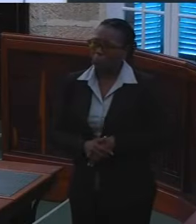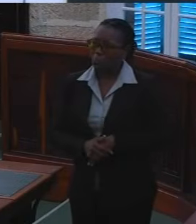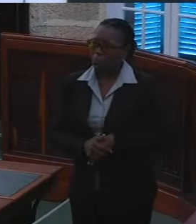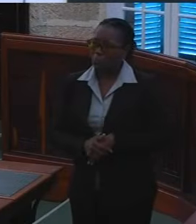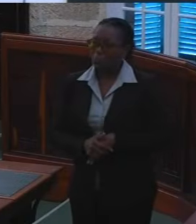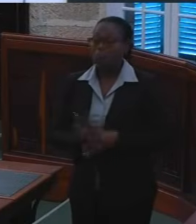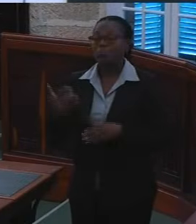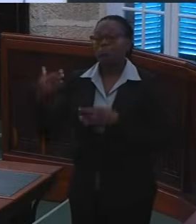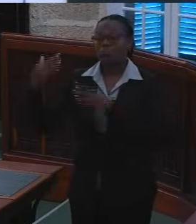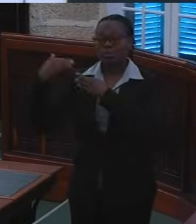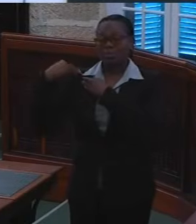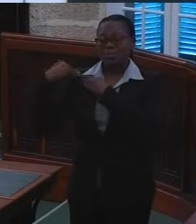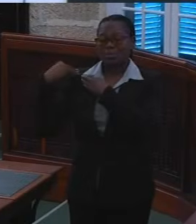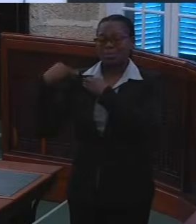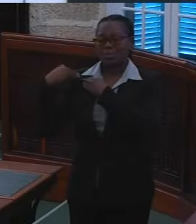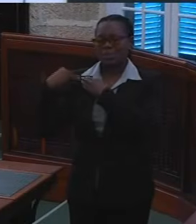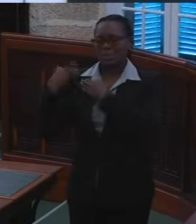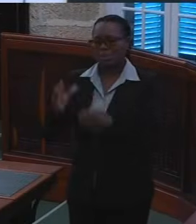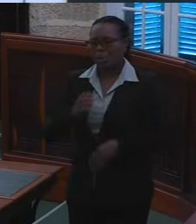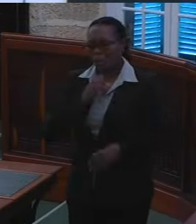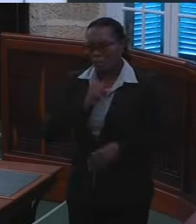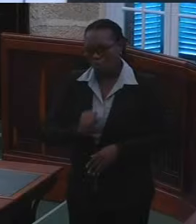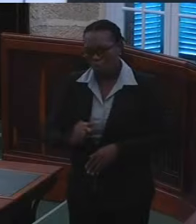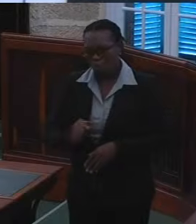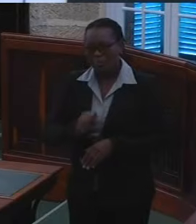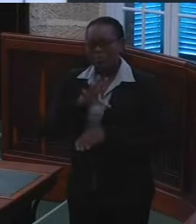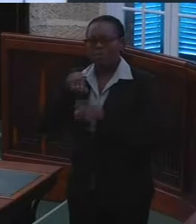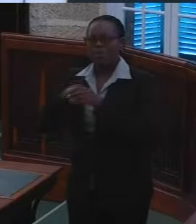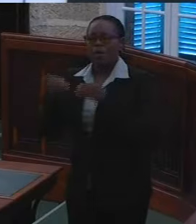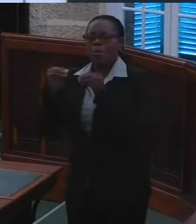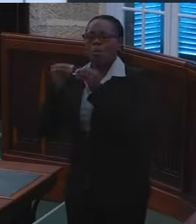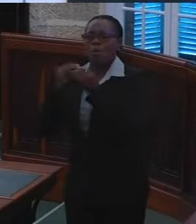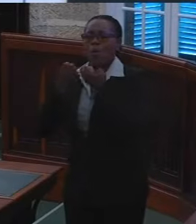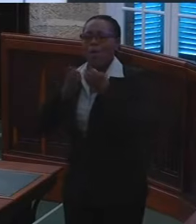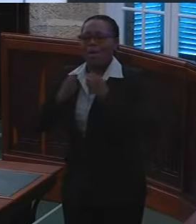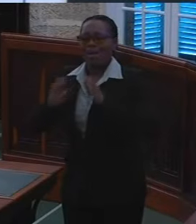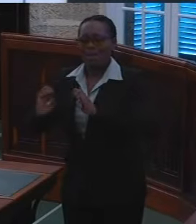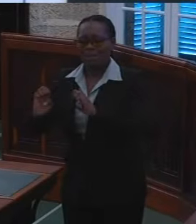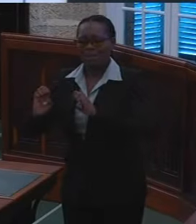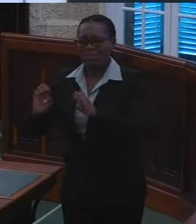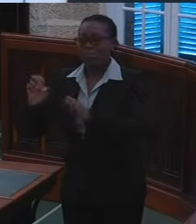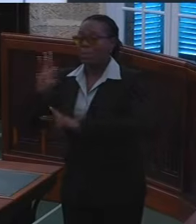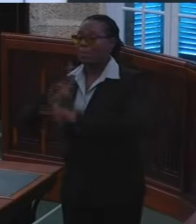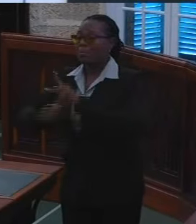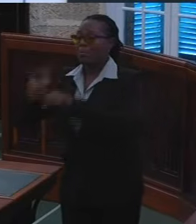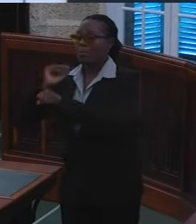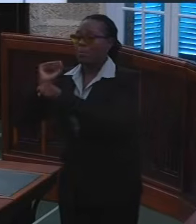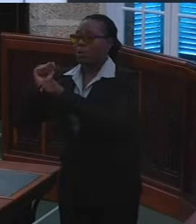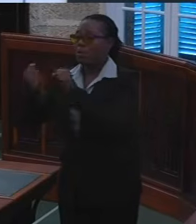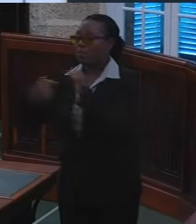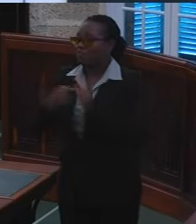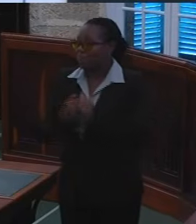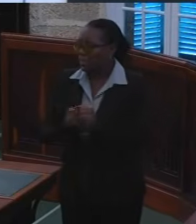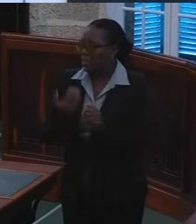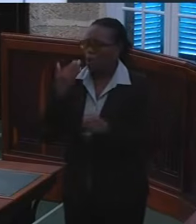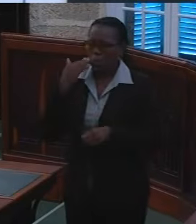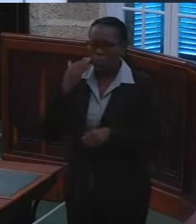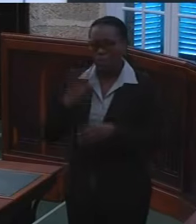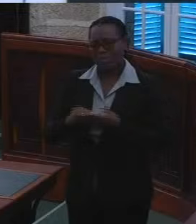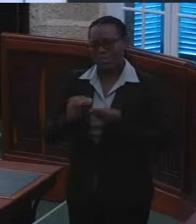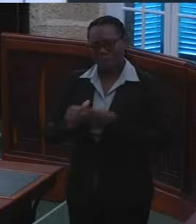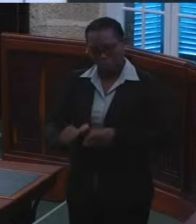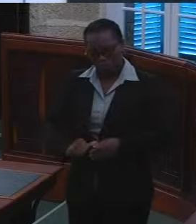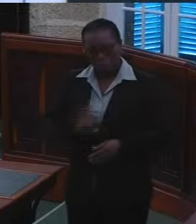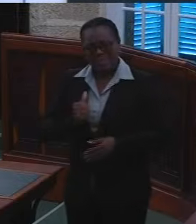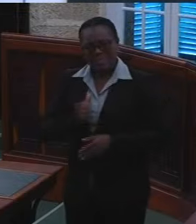that age to put a little bit more effort in. The people who work with me know that I would always tell them, dig deeper. Just put a little bit more effort